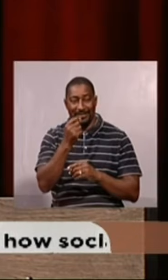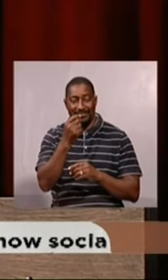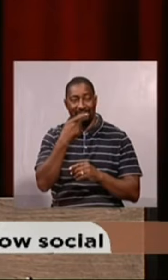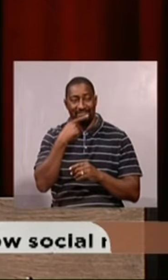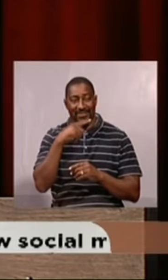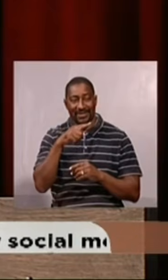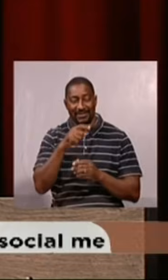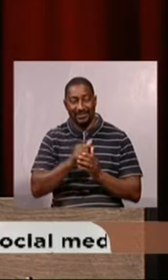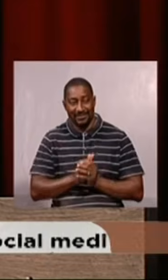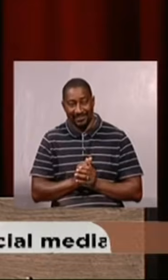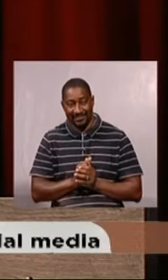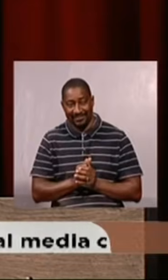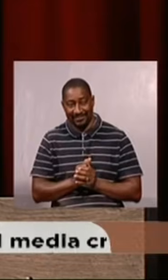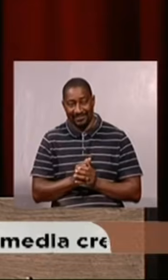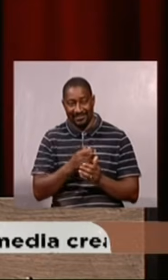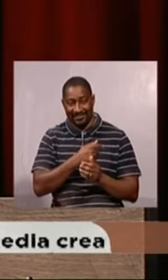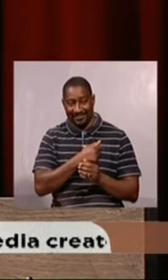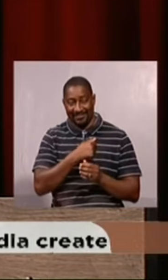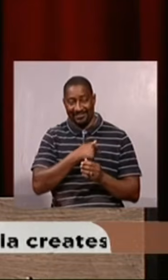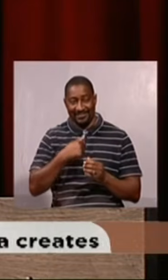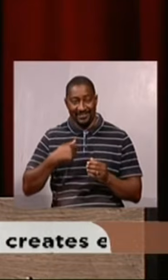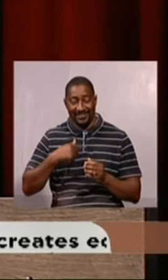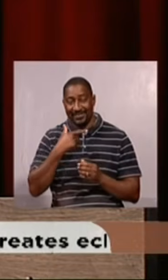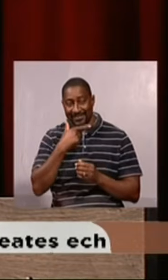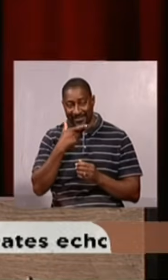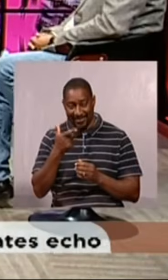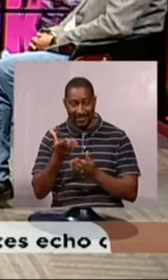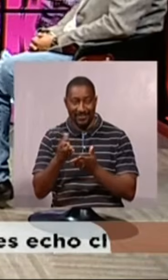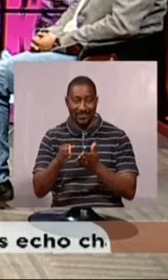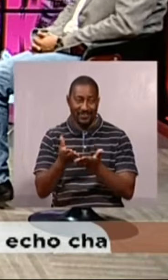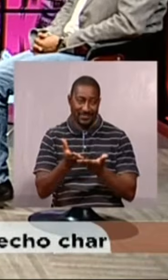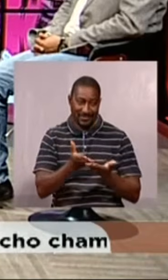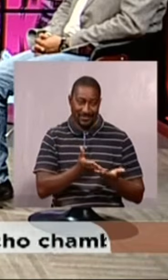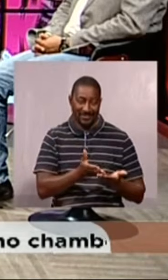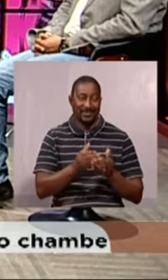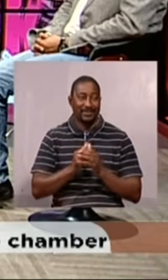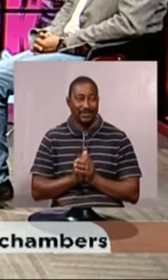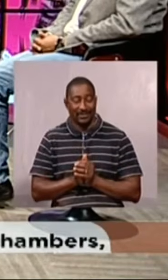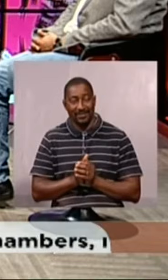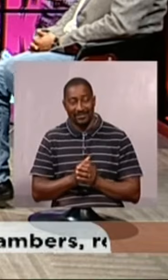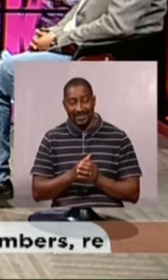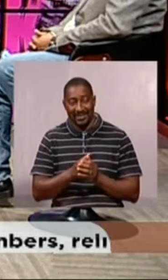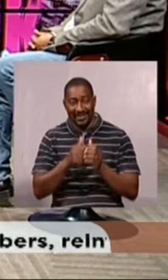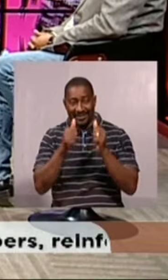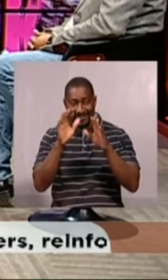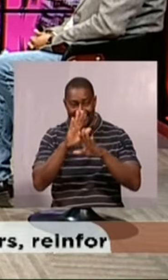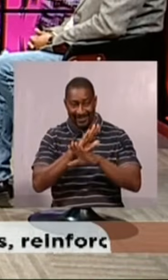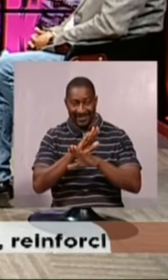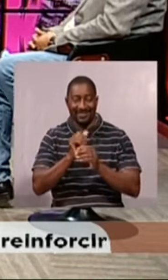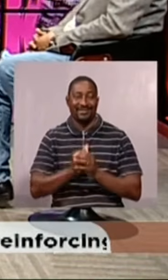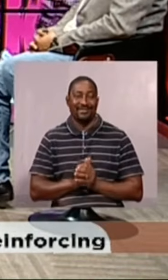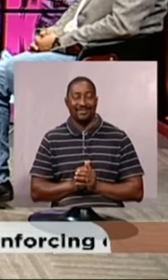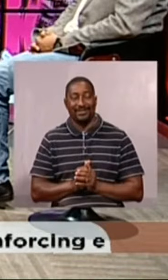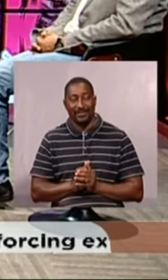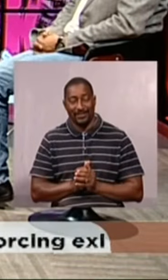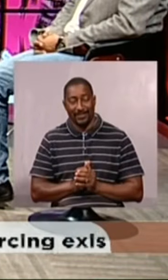development strategist. Ladies and gentlemen, thank you so much for joining us, and good evening. Great. Good evening. Thanks for having us. All right,